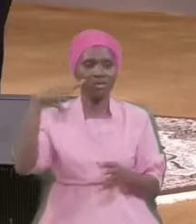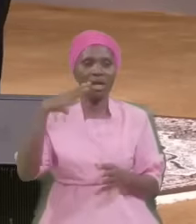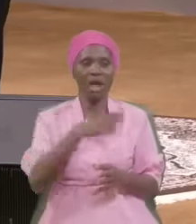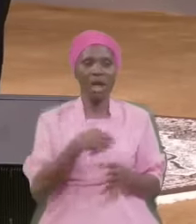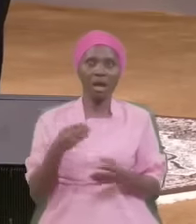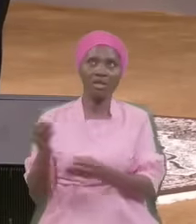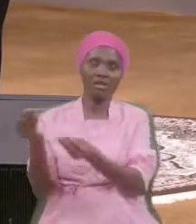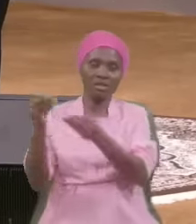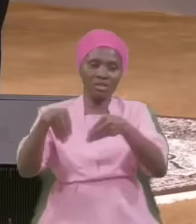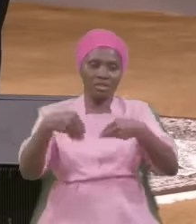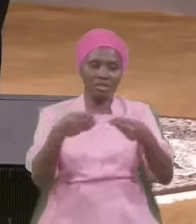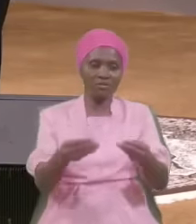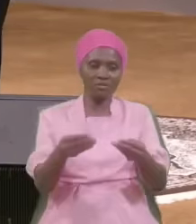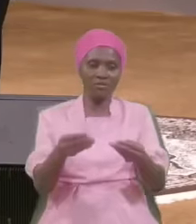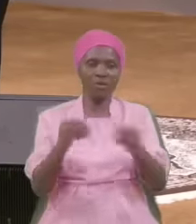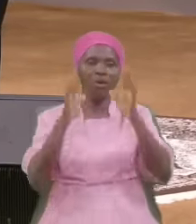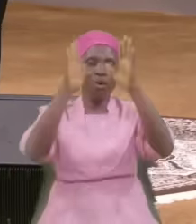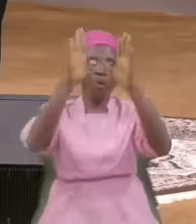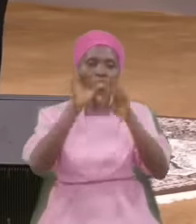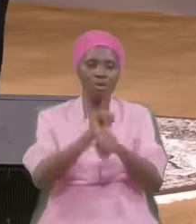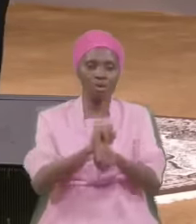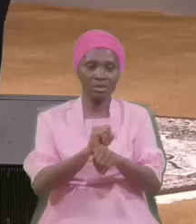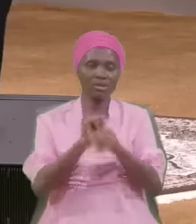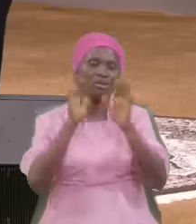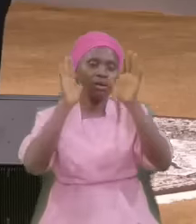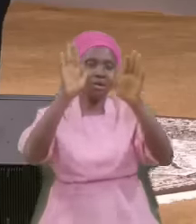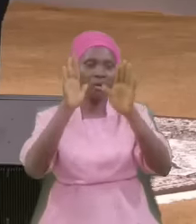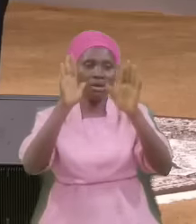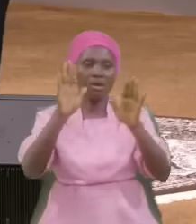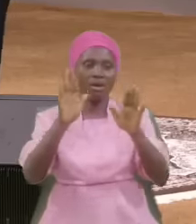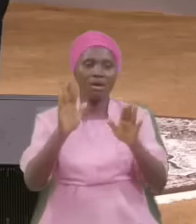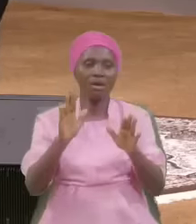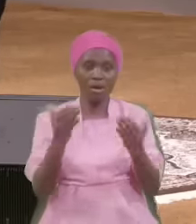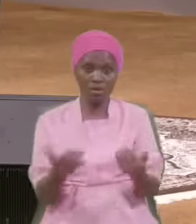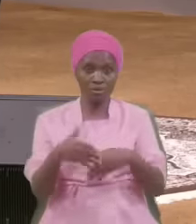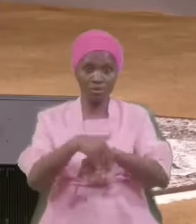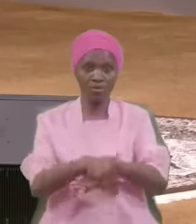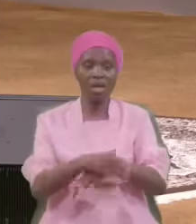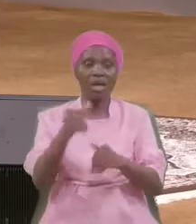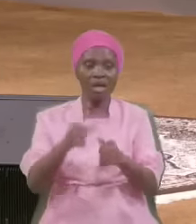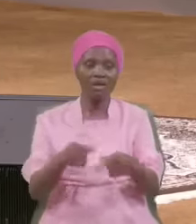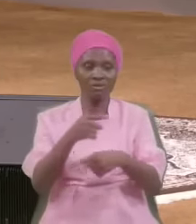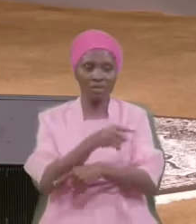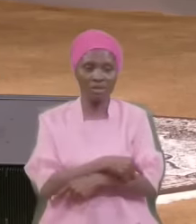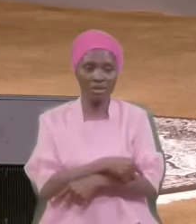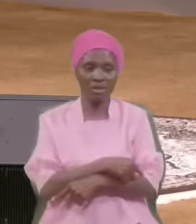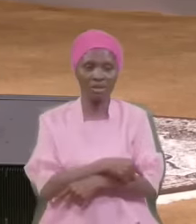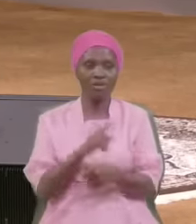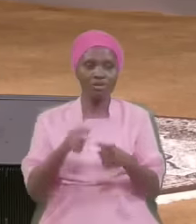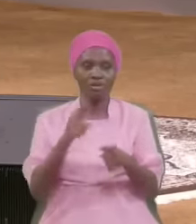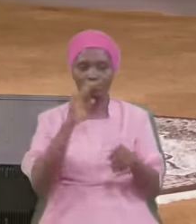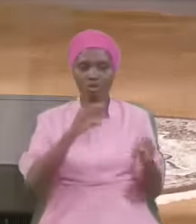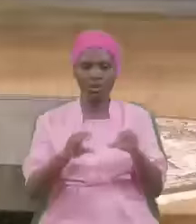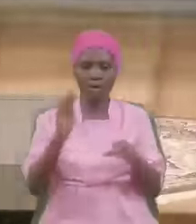granted signs and wonders every day, and granted signs and wonders always to be done